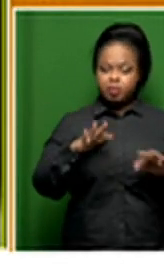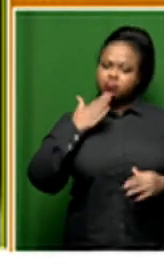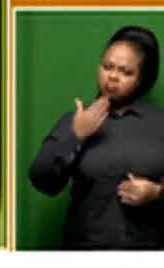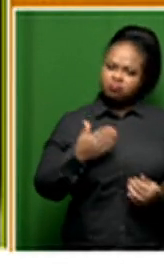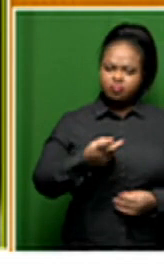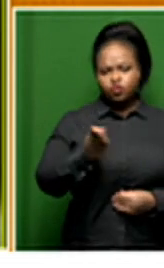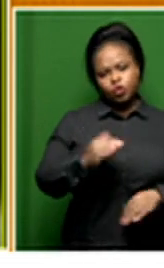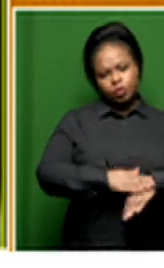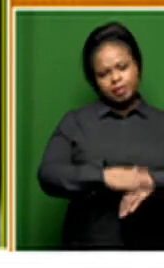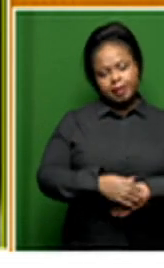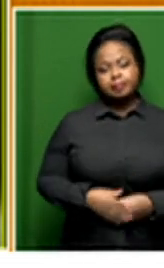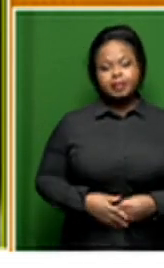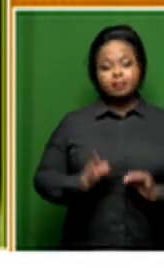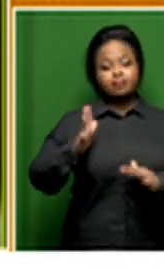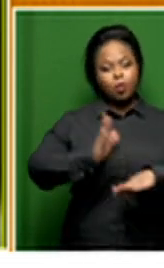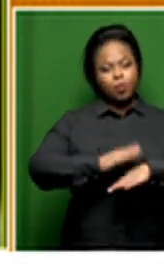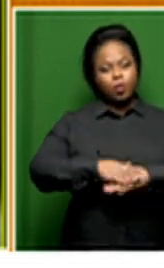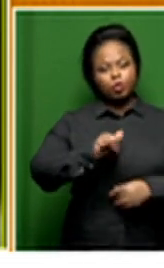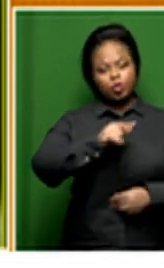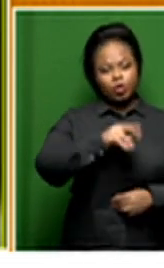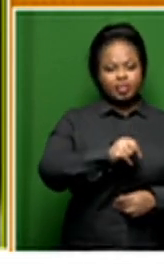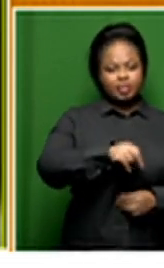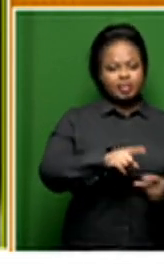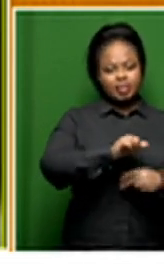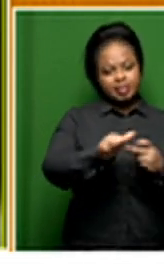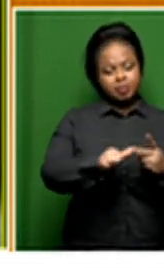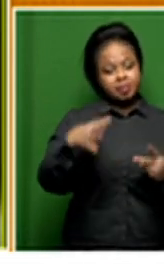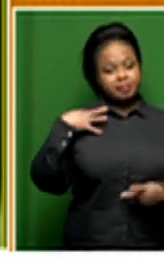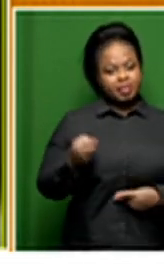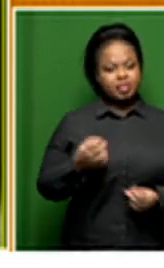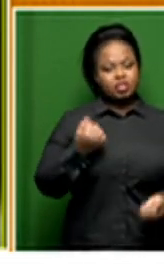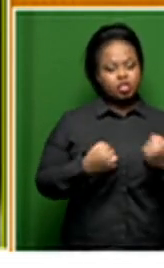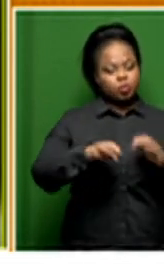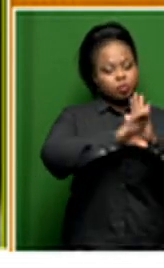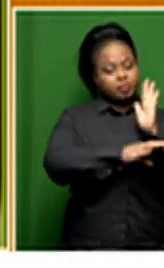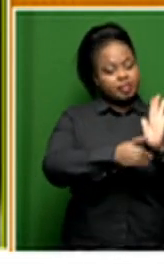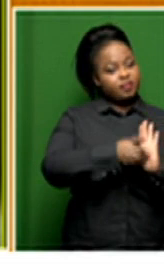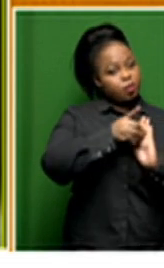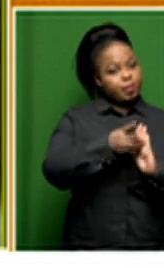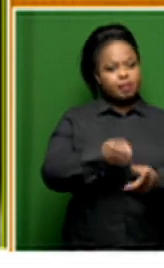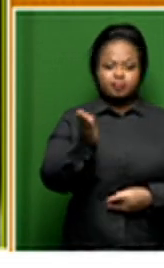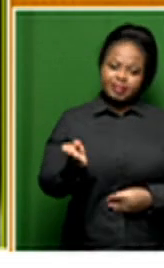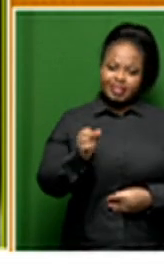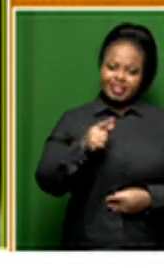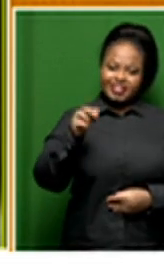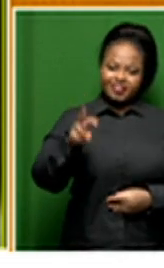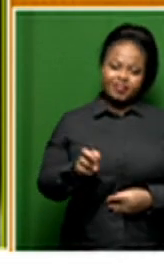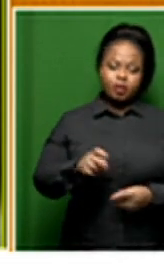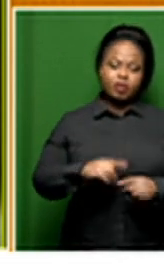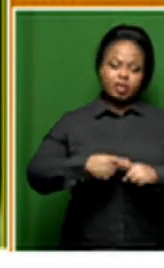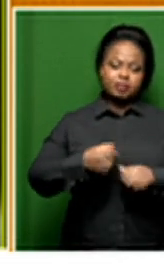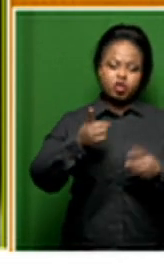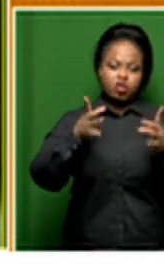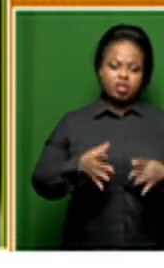thank both of you for your time. We will talk more. John Jeffery, the Deputy Minister of Justice and Constitutional Development, and of course, Steve Letsike,